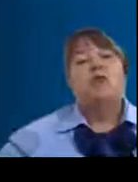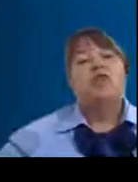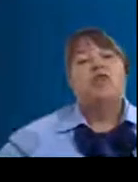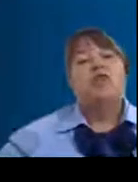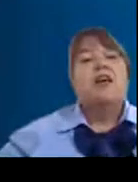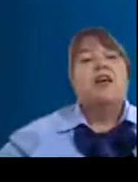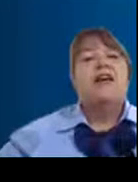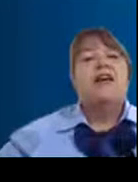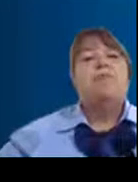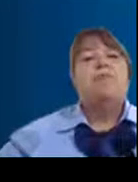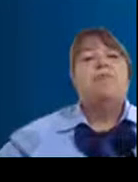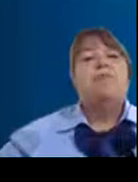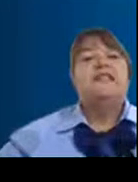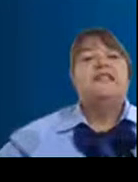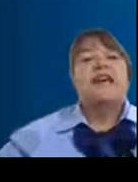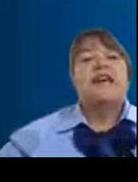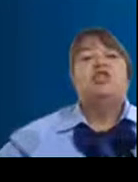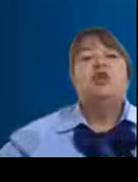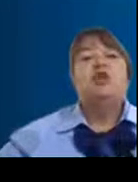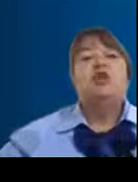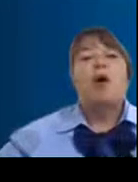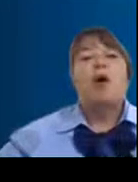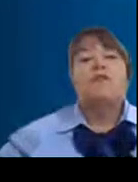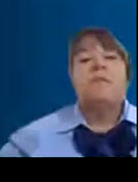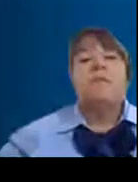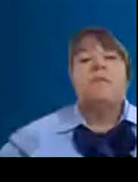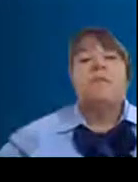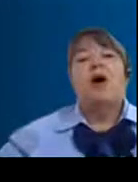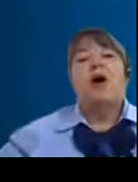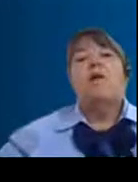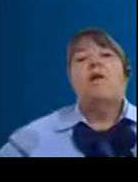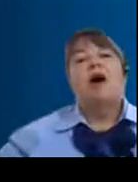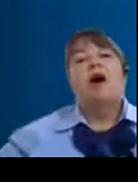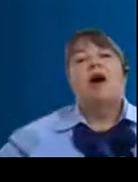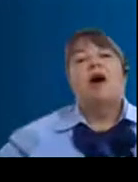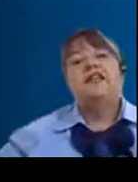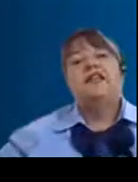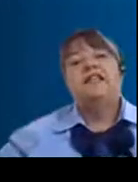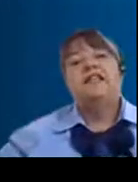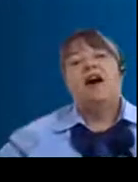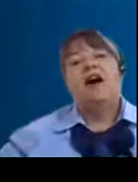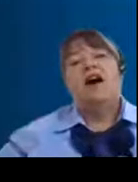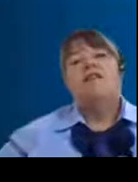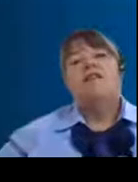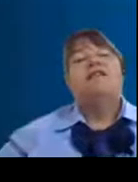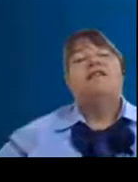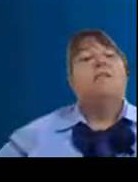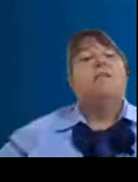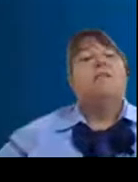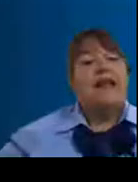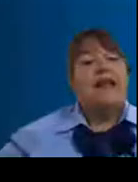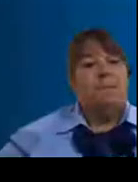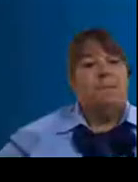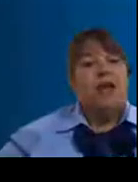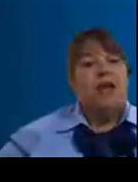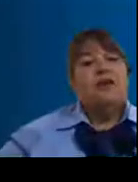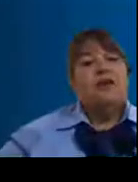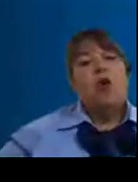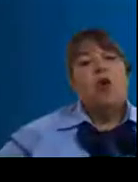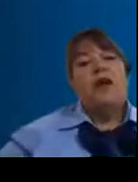able to reduce the employees' tax due by them by the amount of the ETI that they may